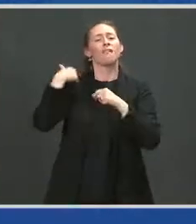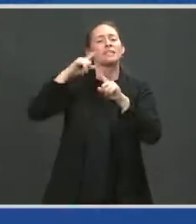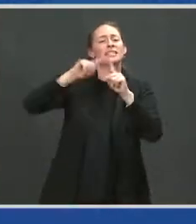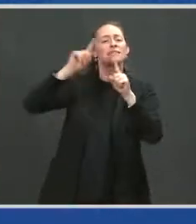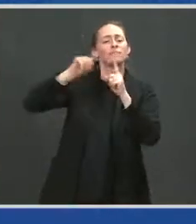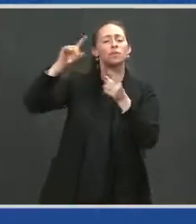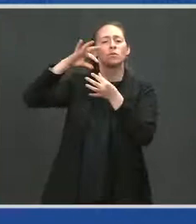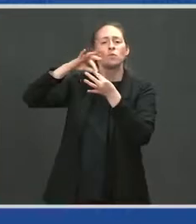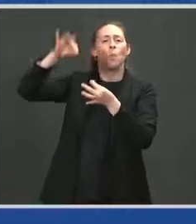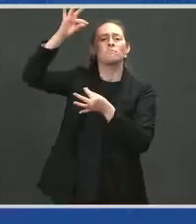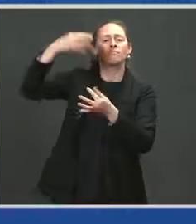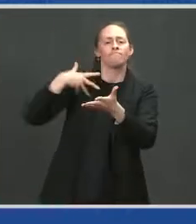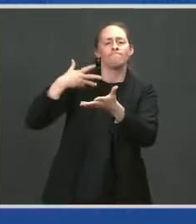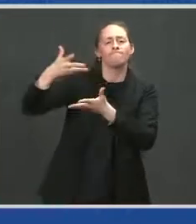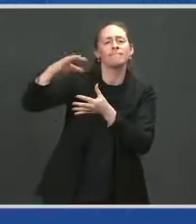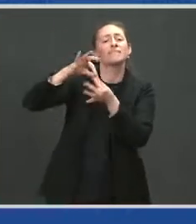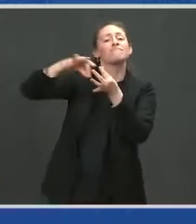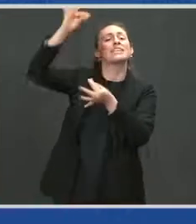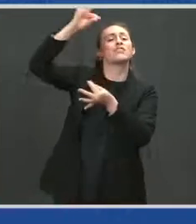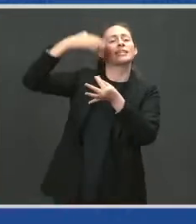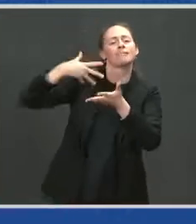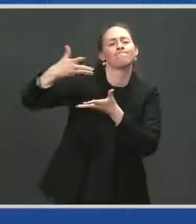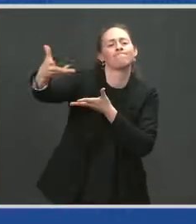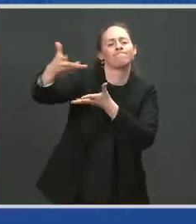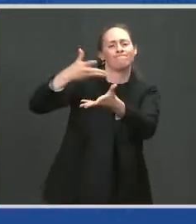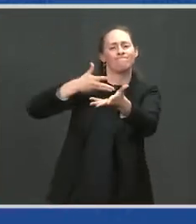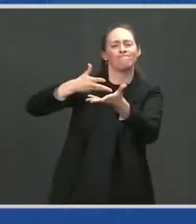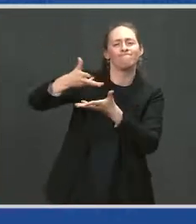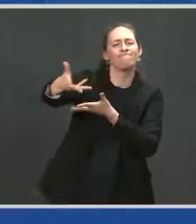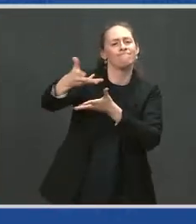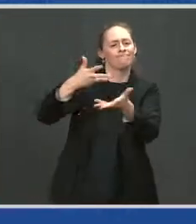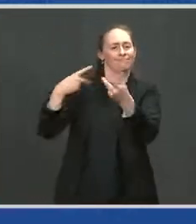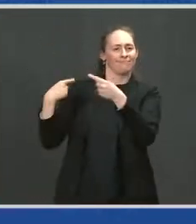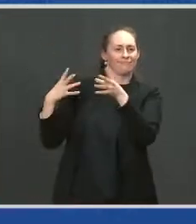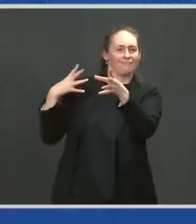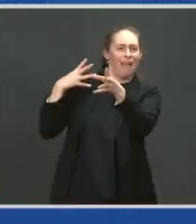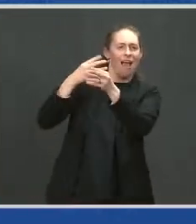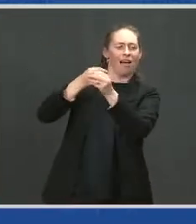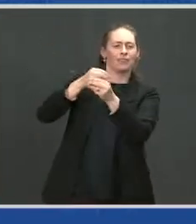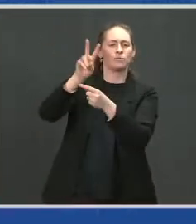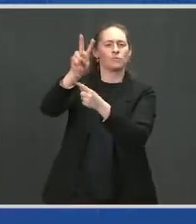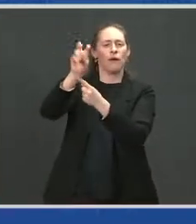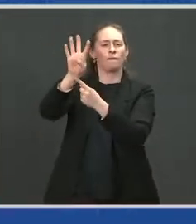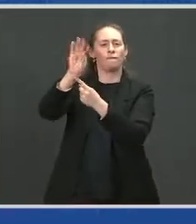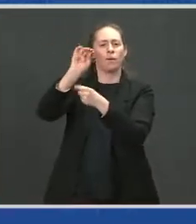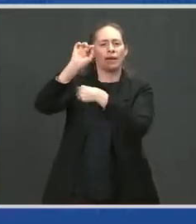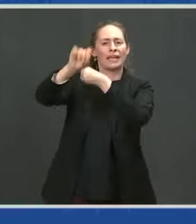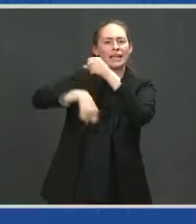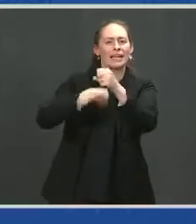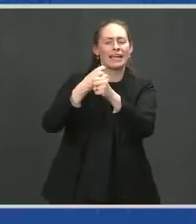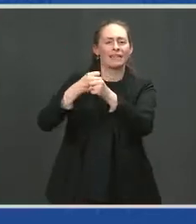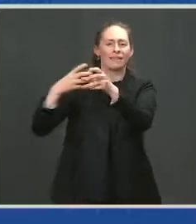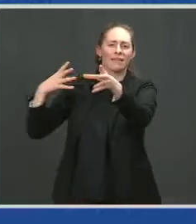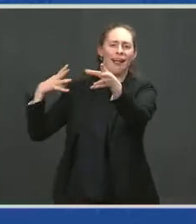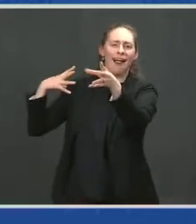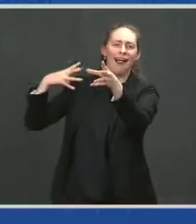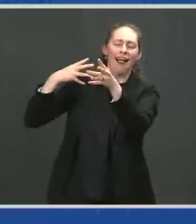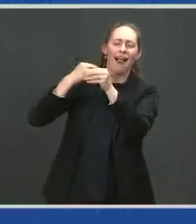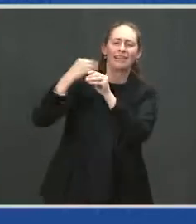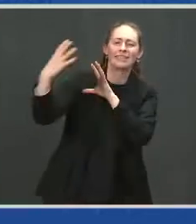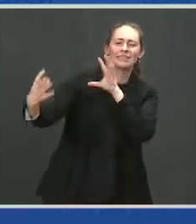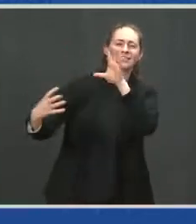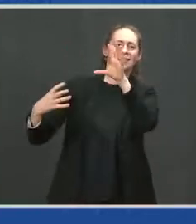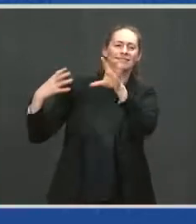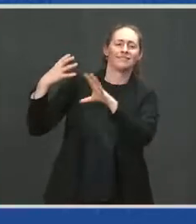than 240 years. A tug of war between the American ideal that we're all created equal and the harsh